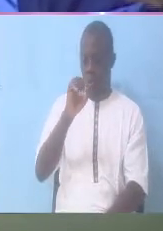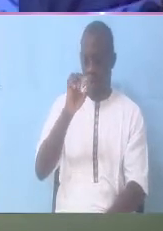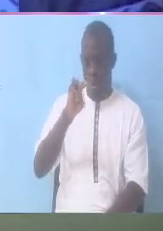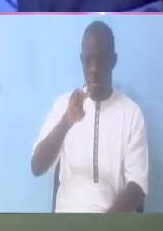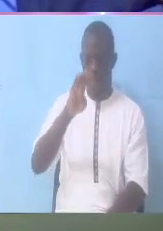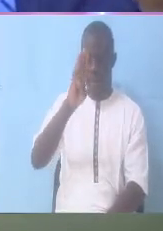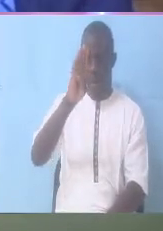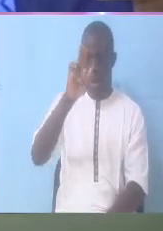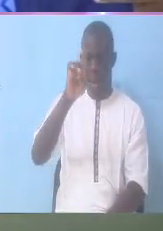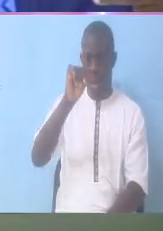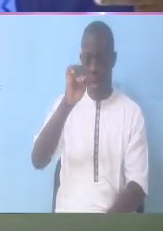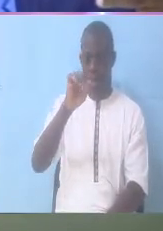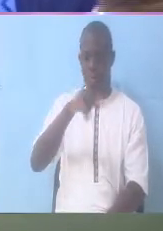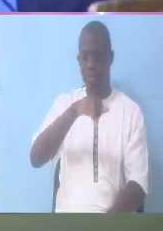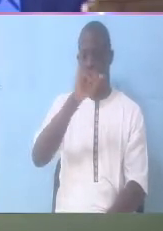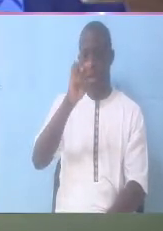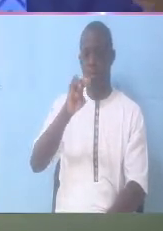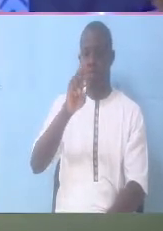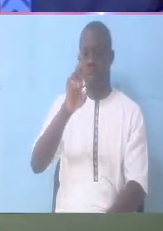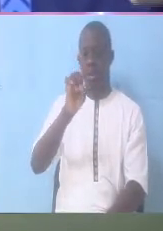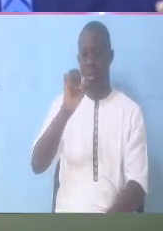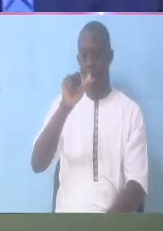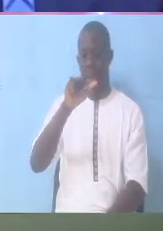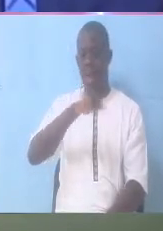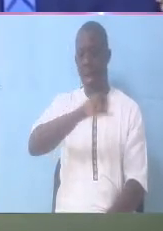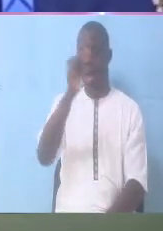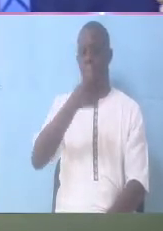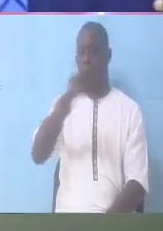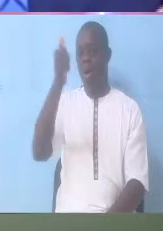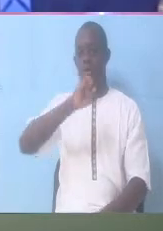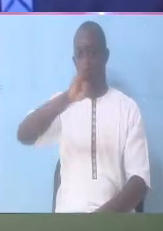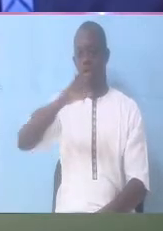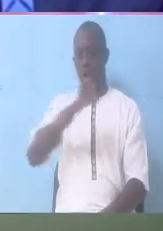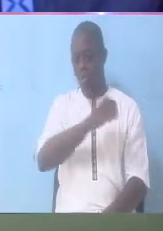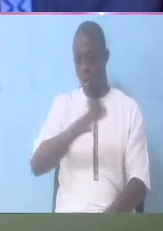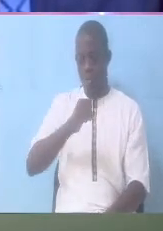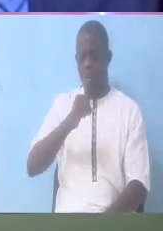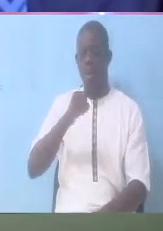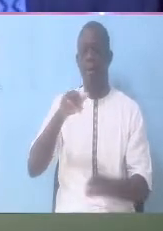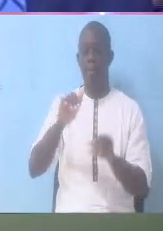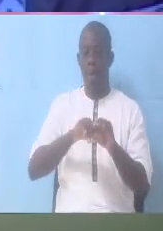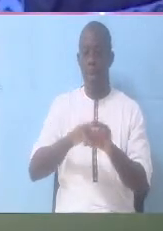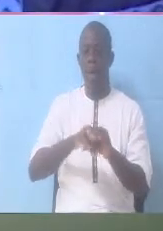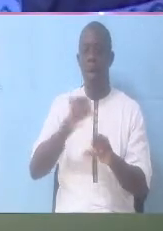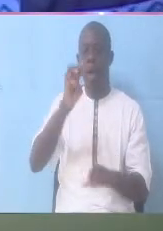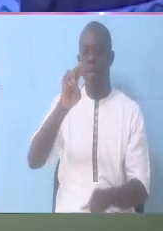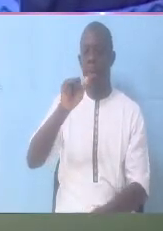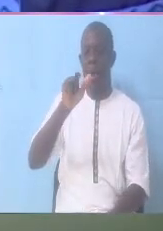Tumbul, Bombardier, and the rest of the junglers, Mali Jata and others,